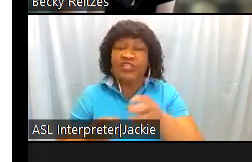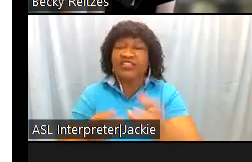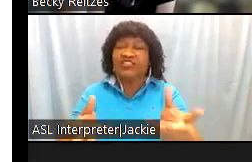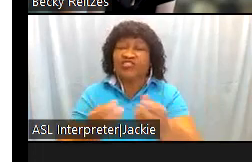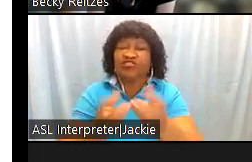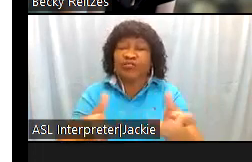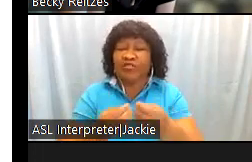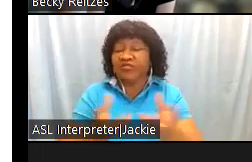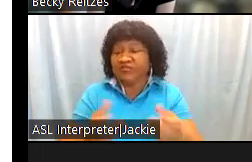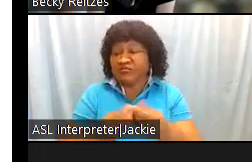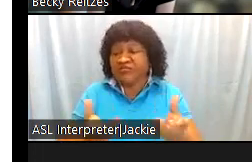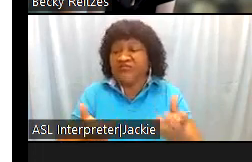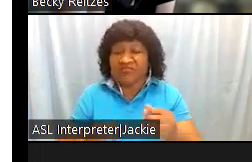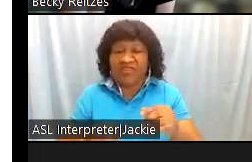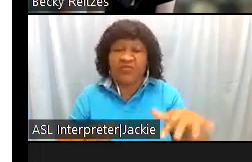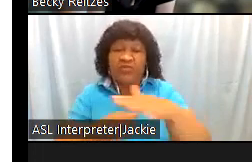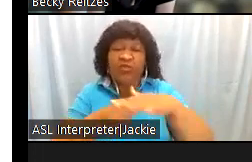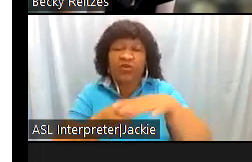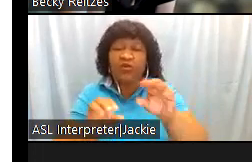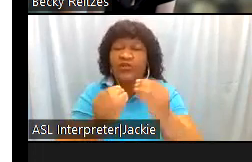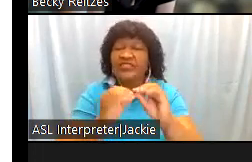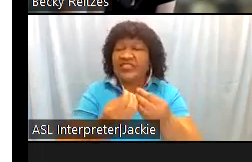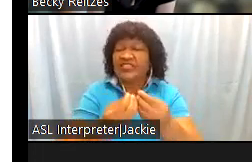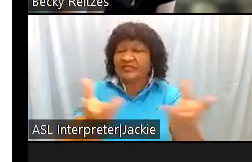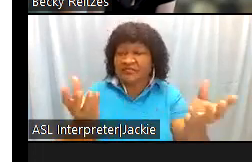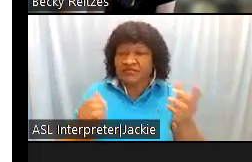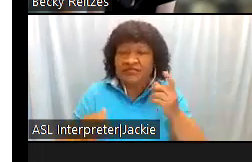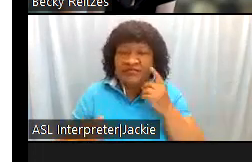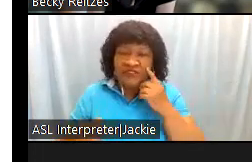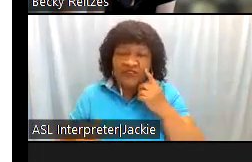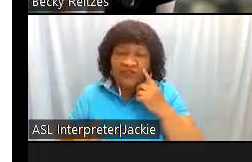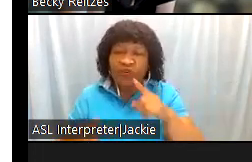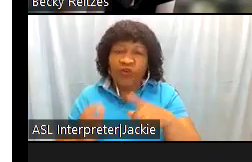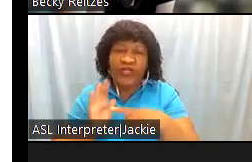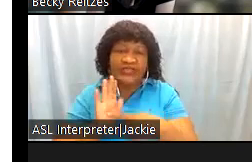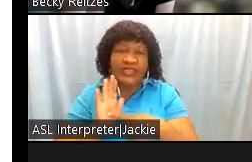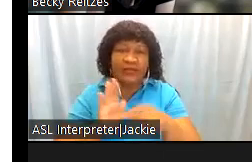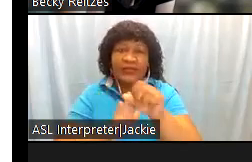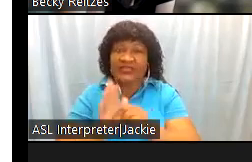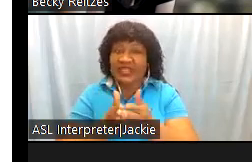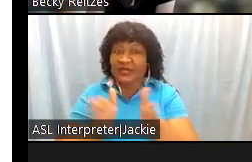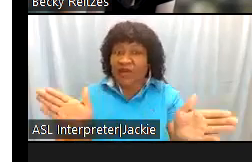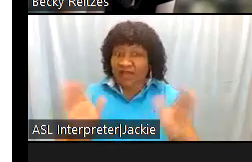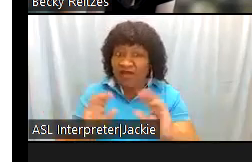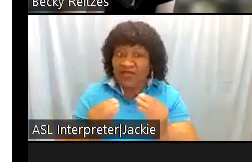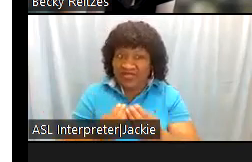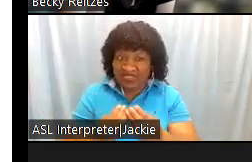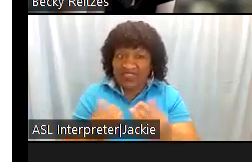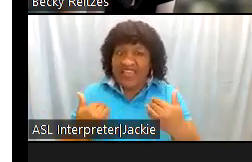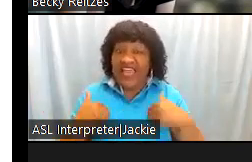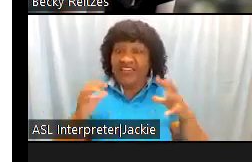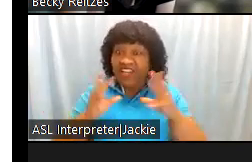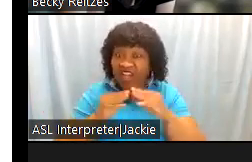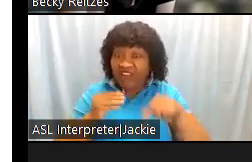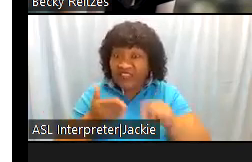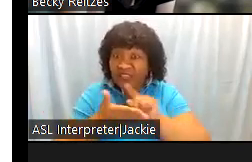to local organizations. For instance, one of the statewide organizations is having a conference this